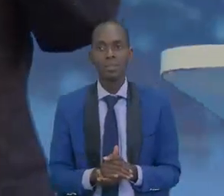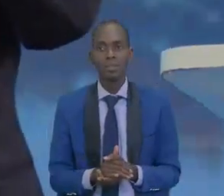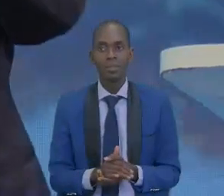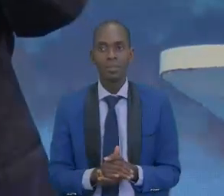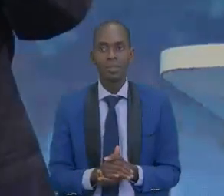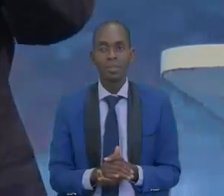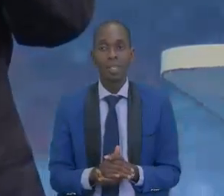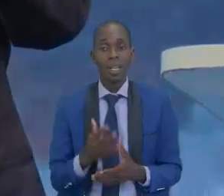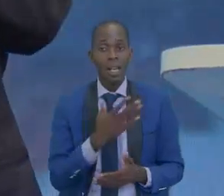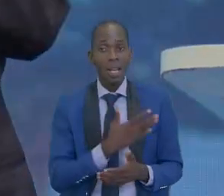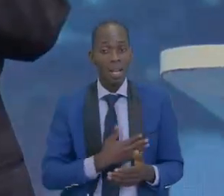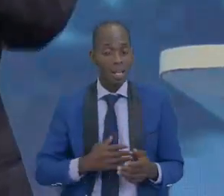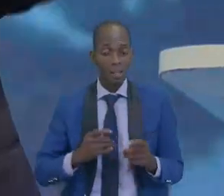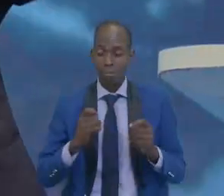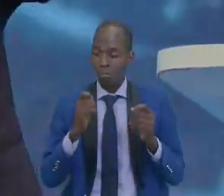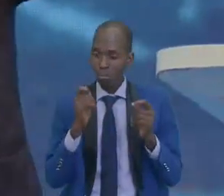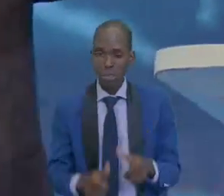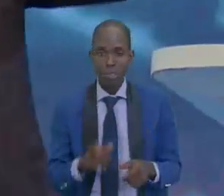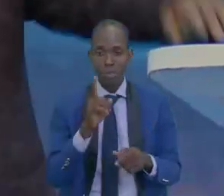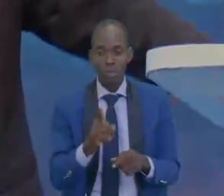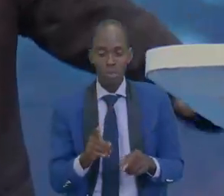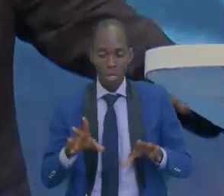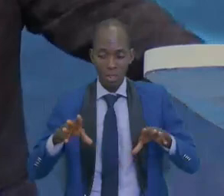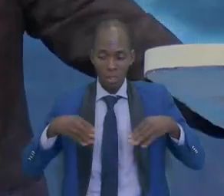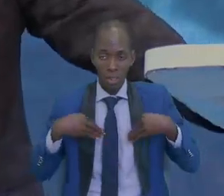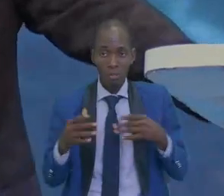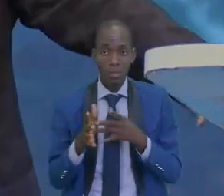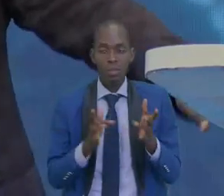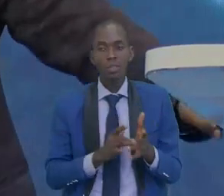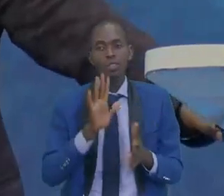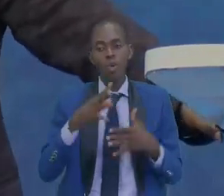And the moment you connect with Jesus, your healing has come,